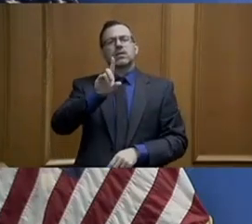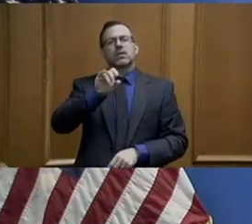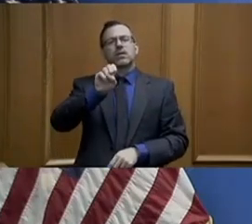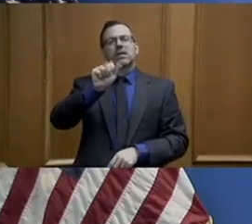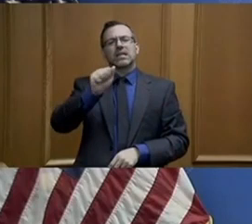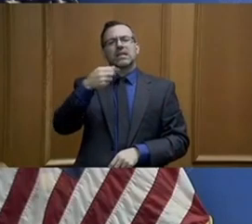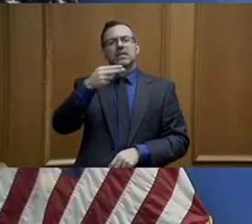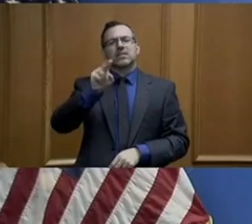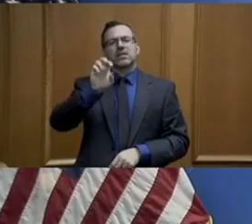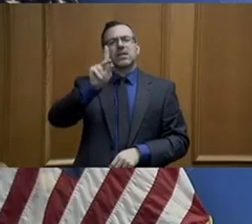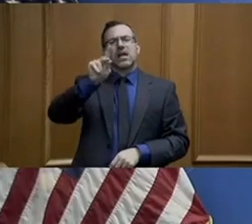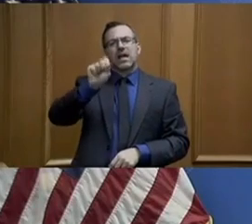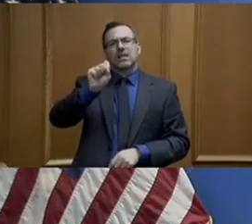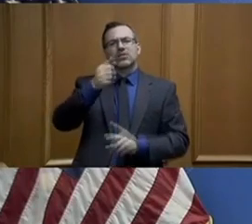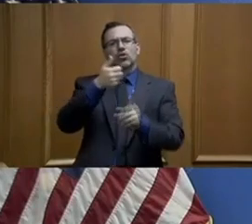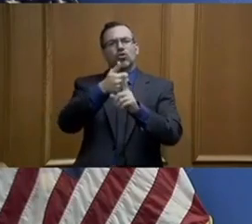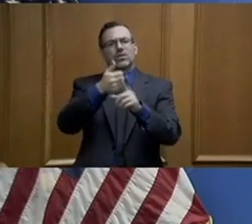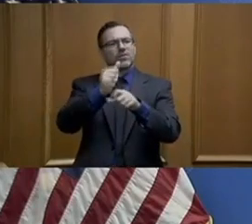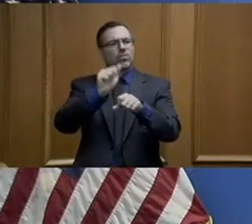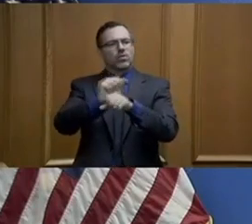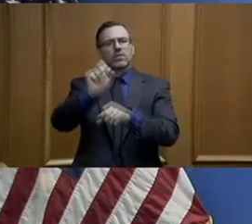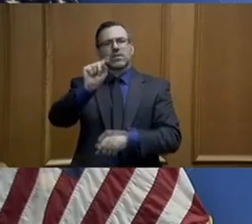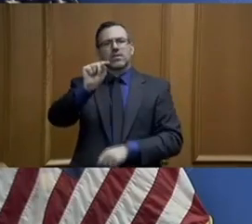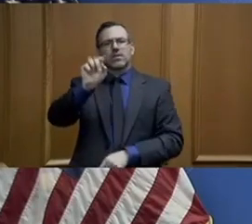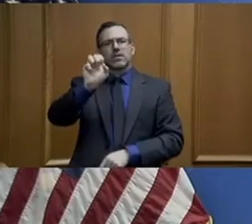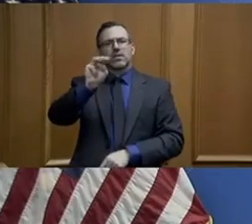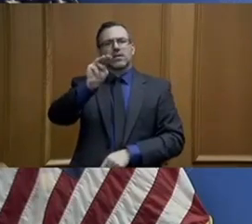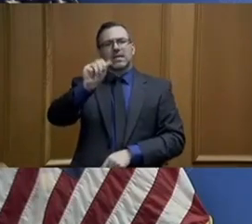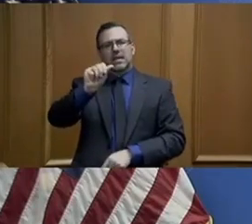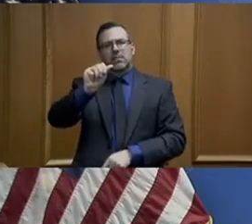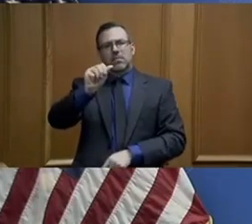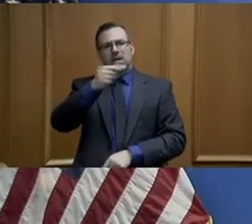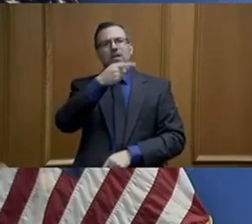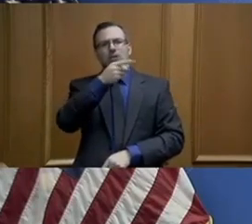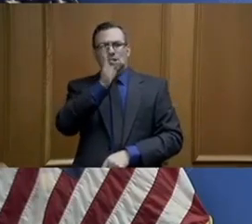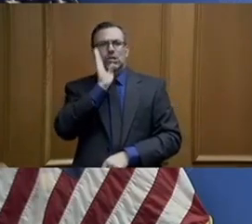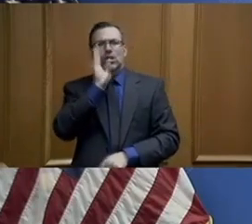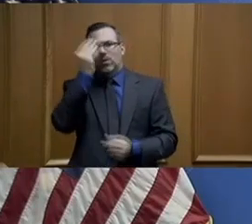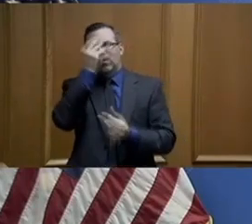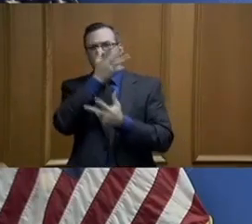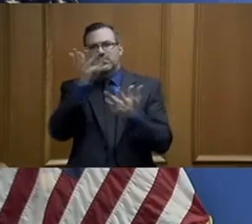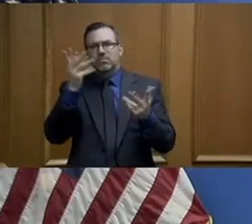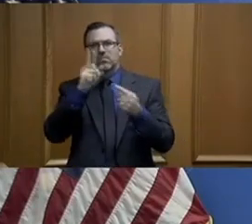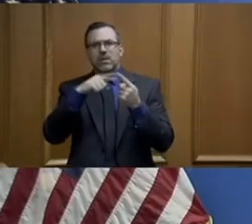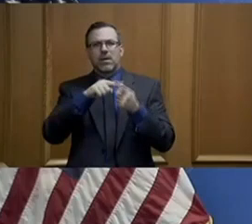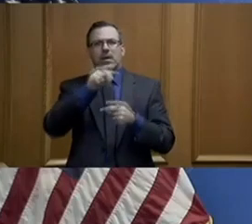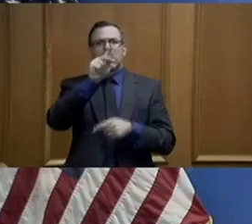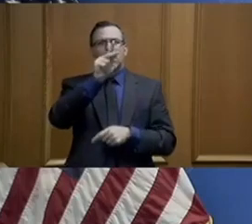our department, from our TEMA agency, to give a report on PPG.